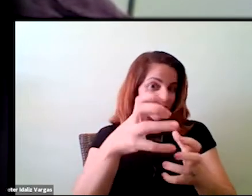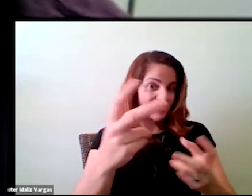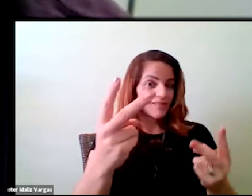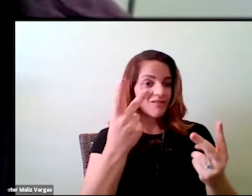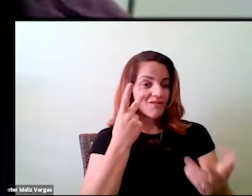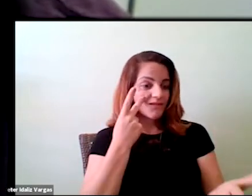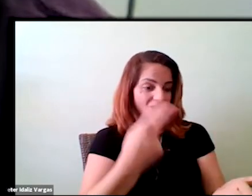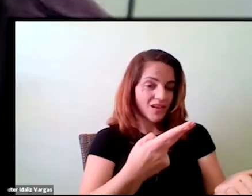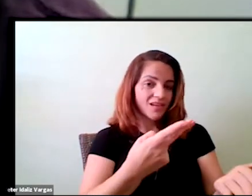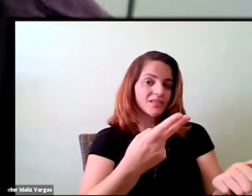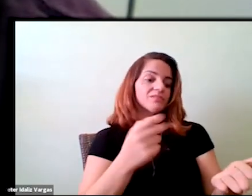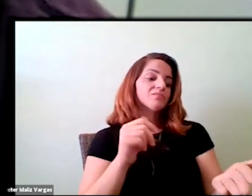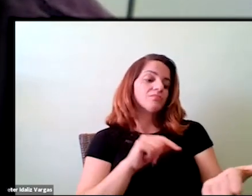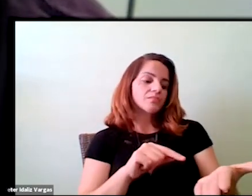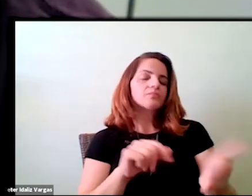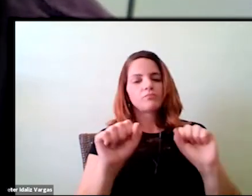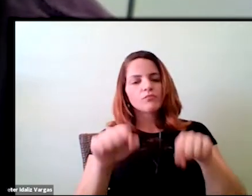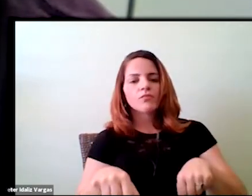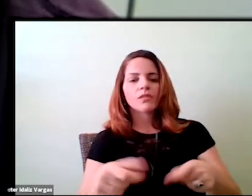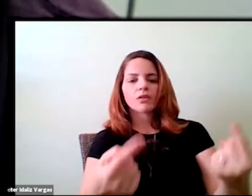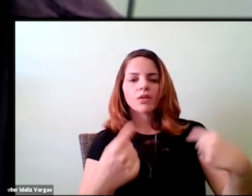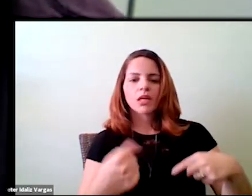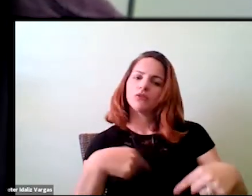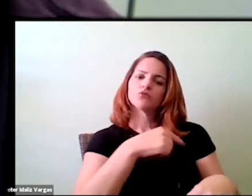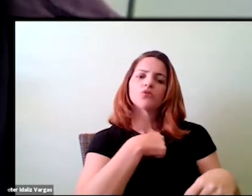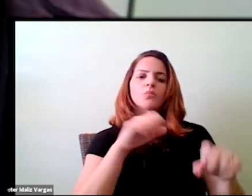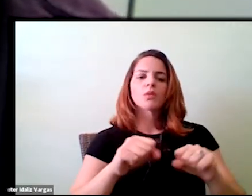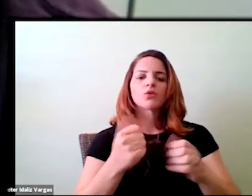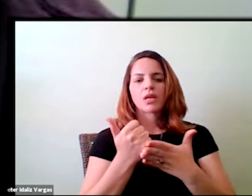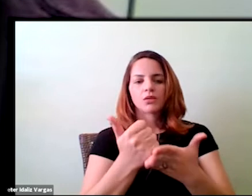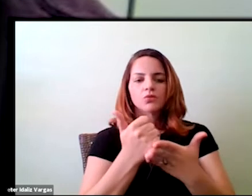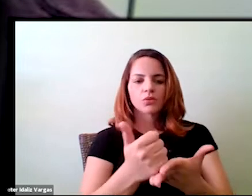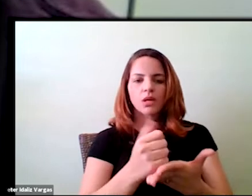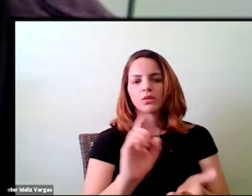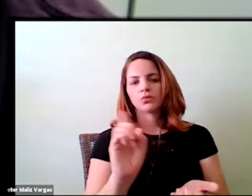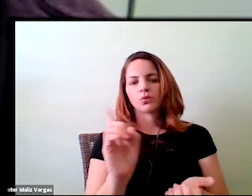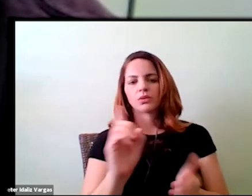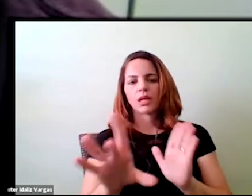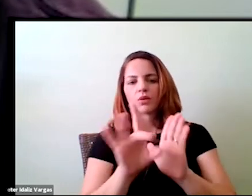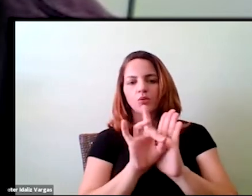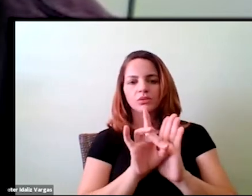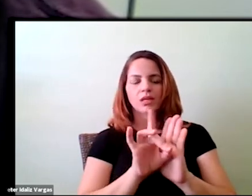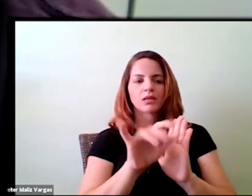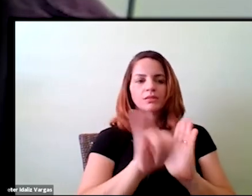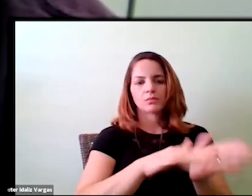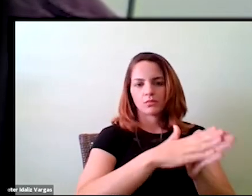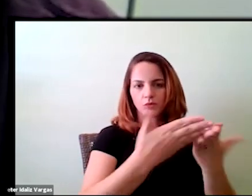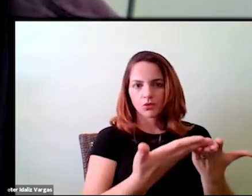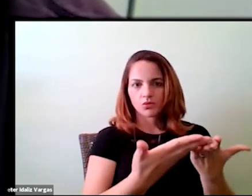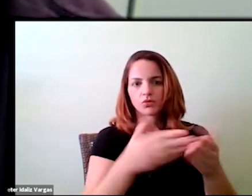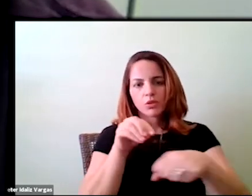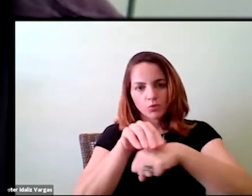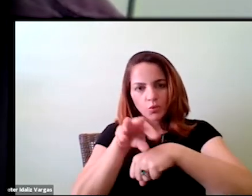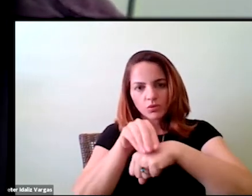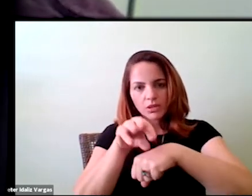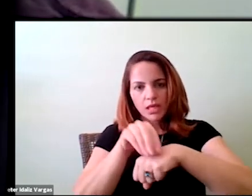can get these books near you at local libraries near you. So we can refer you to other places where you might have access to them. And